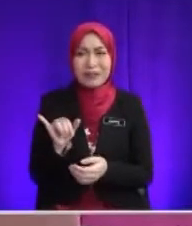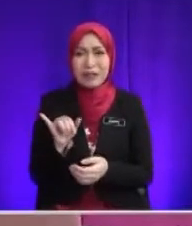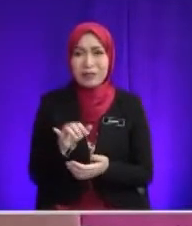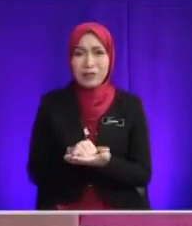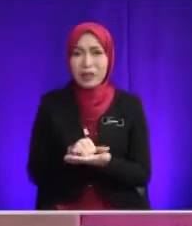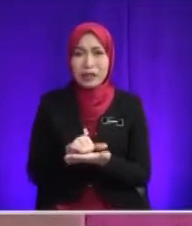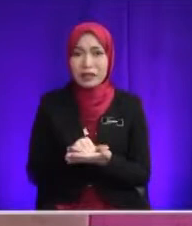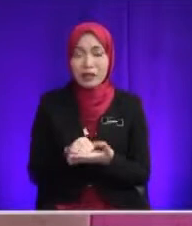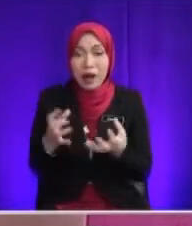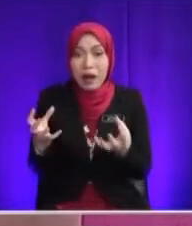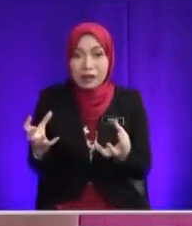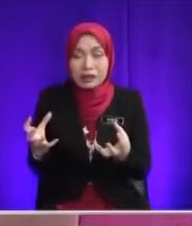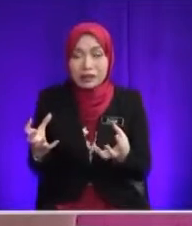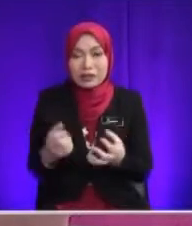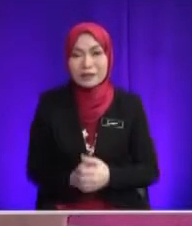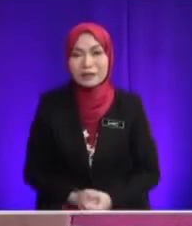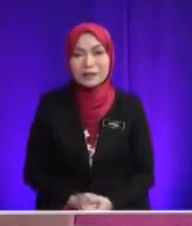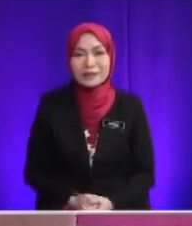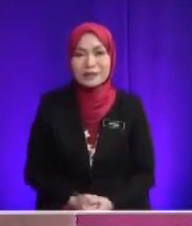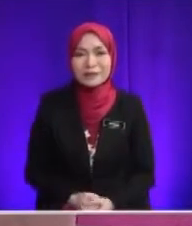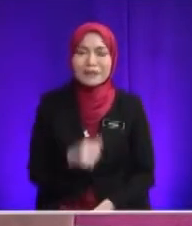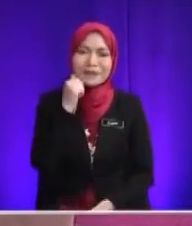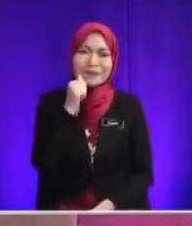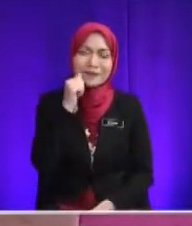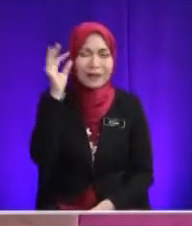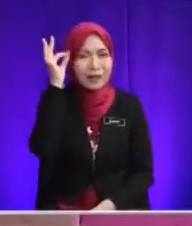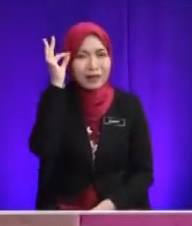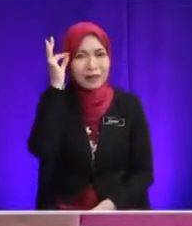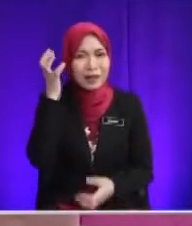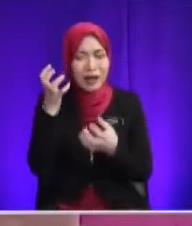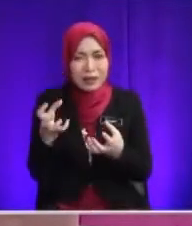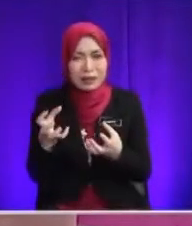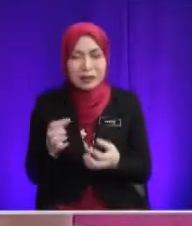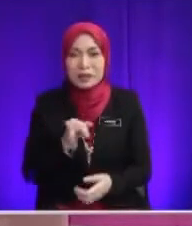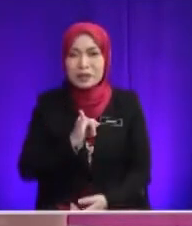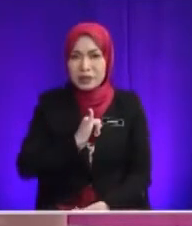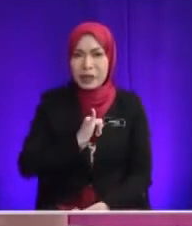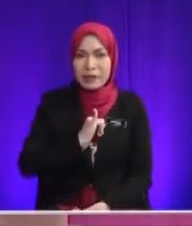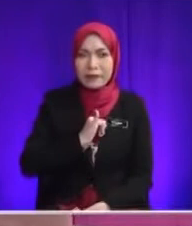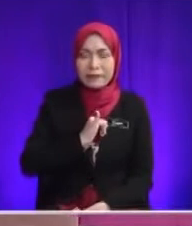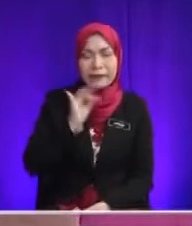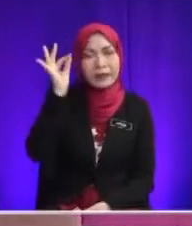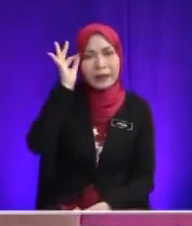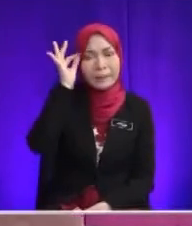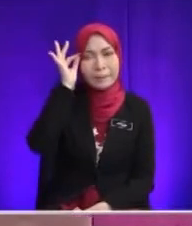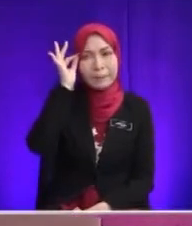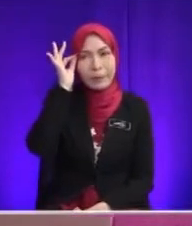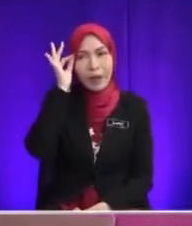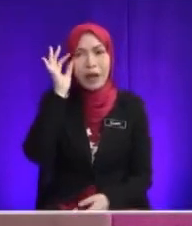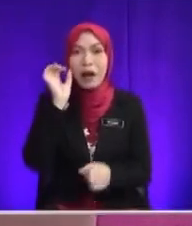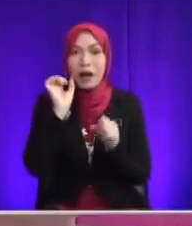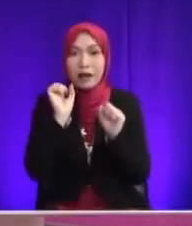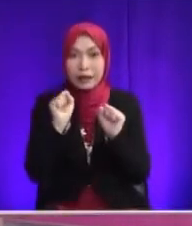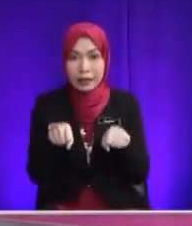mentioned that's a bit harsh. I guess that can be replaced to that's too harsh. But